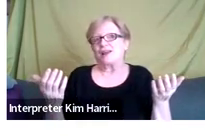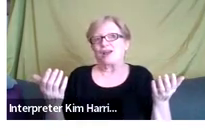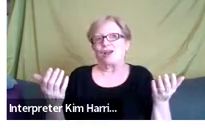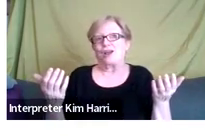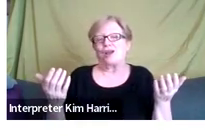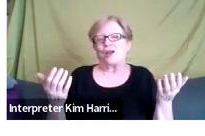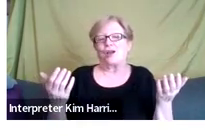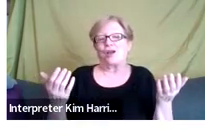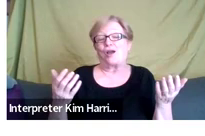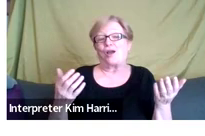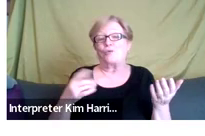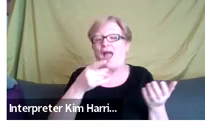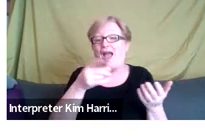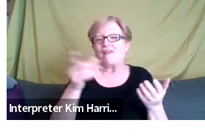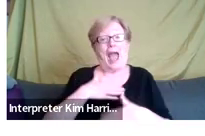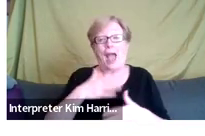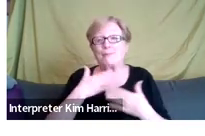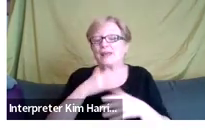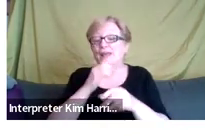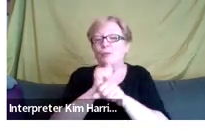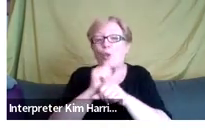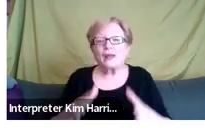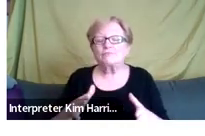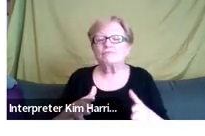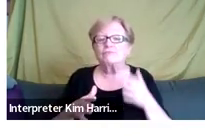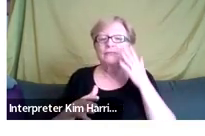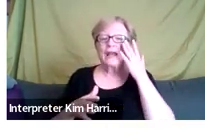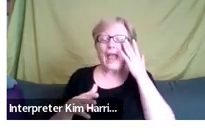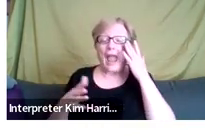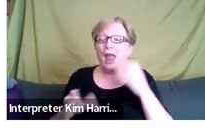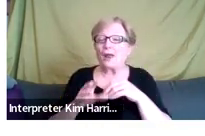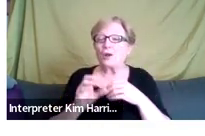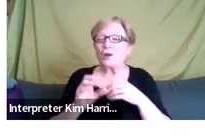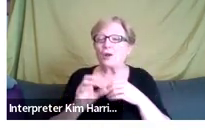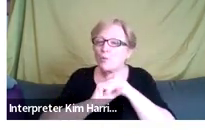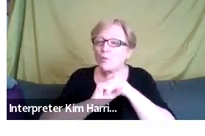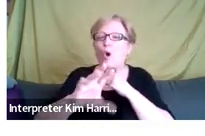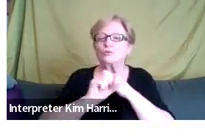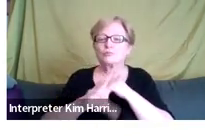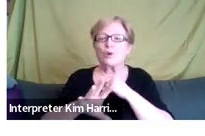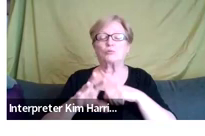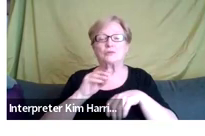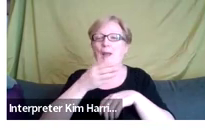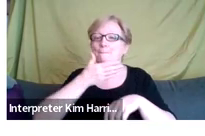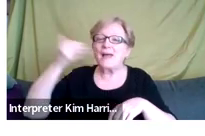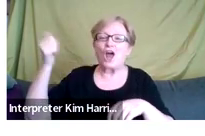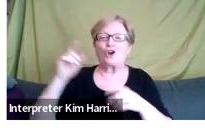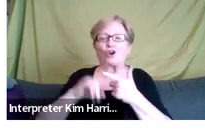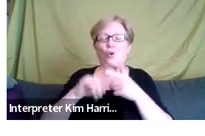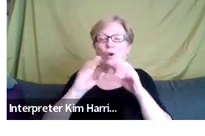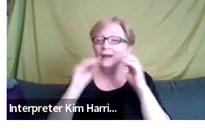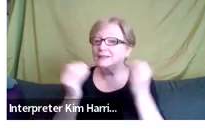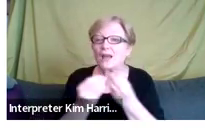when you have a happy employee, that creates and promotes a better business or a better organization. So when your